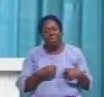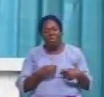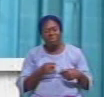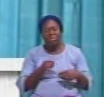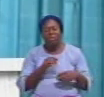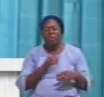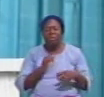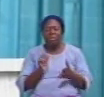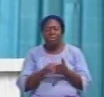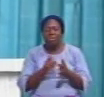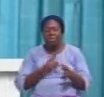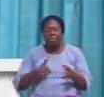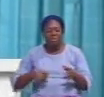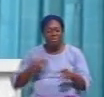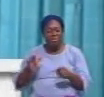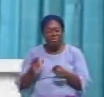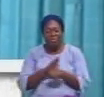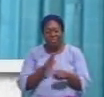tonight.